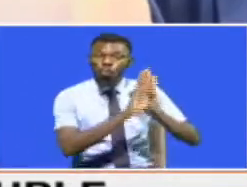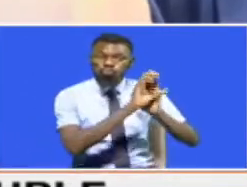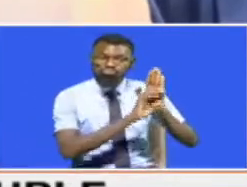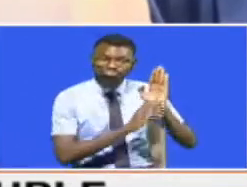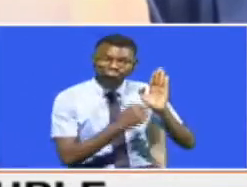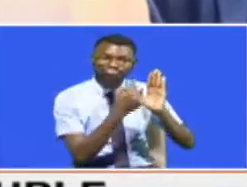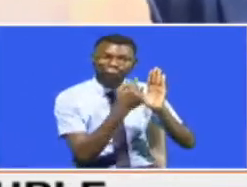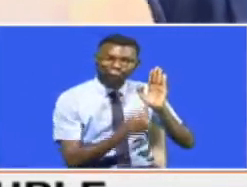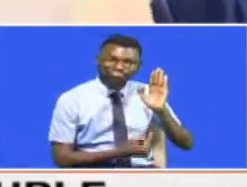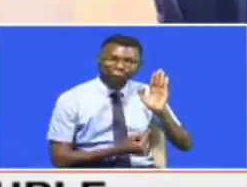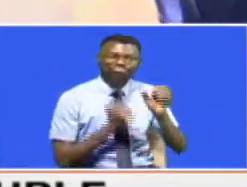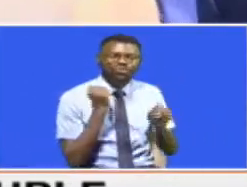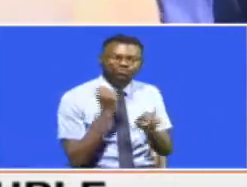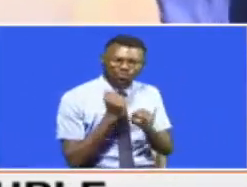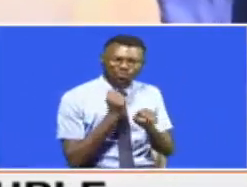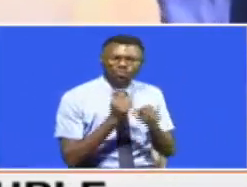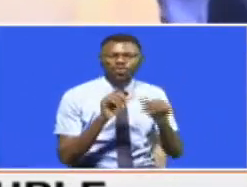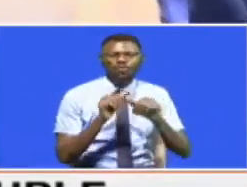as MCAs.